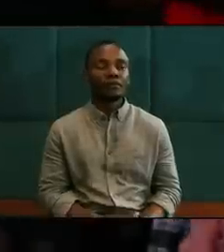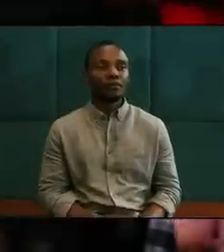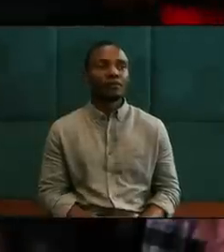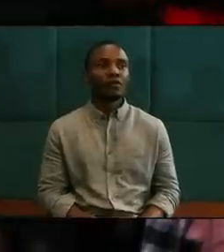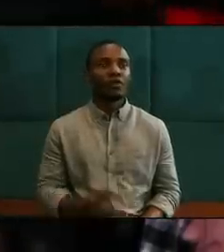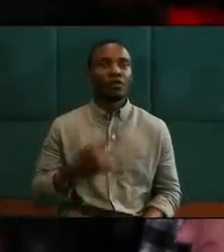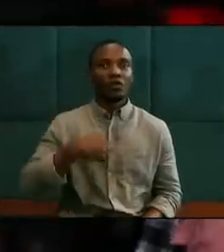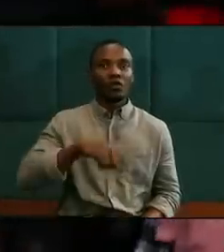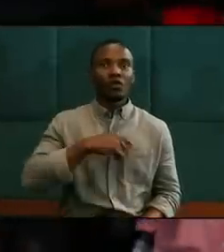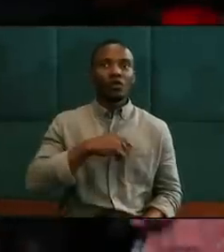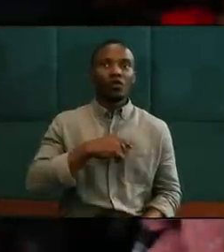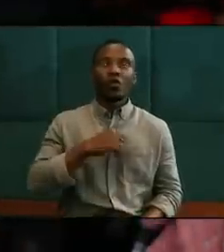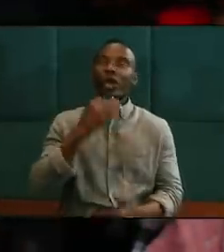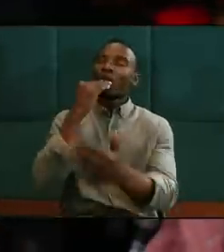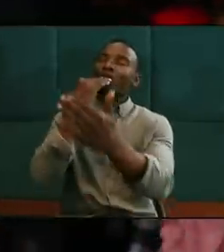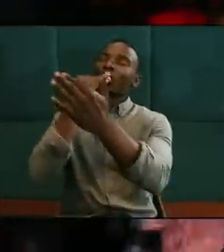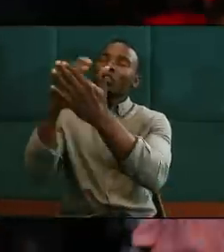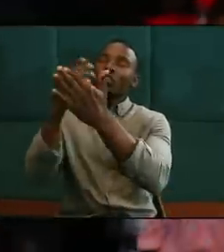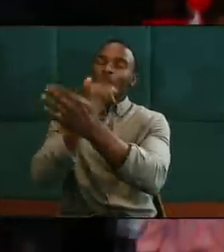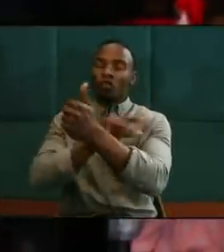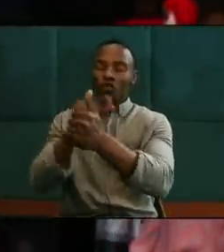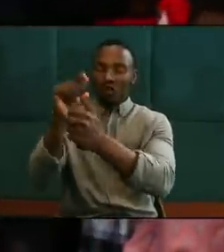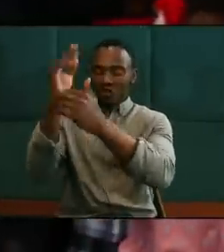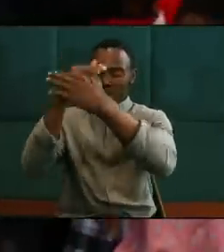We thank you, our gracious Father in heaven.